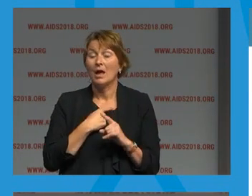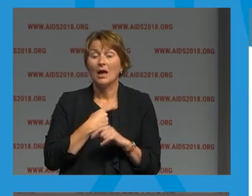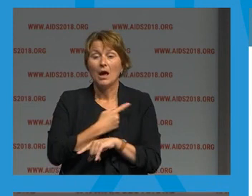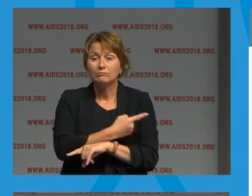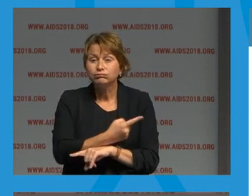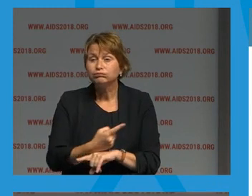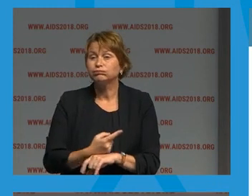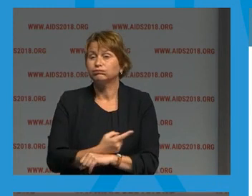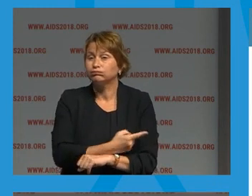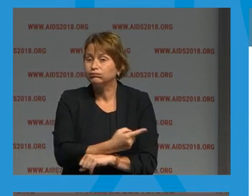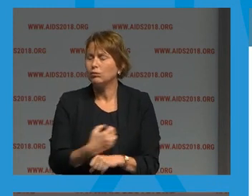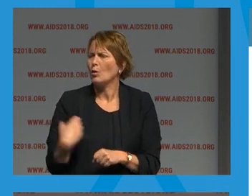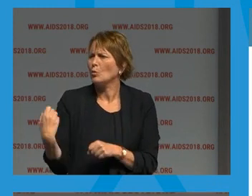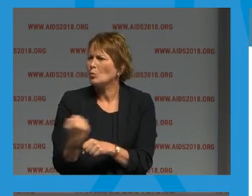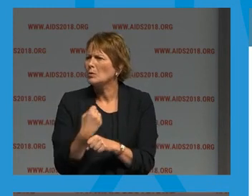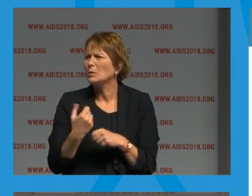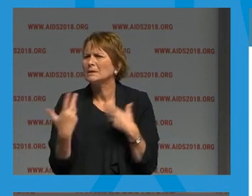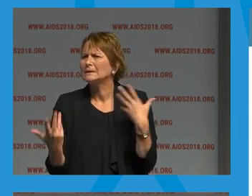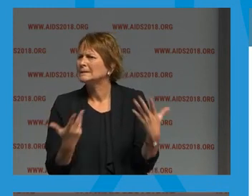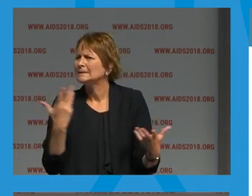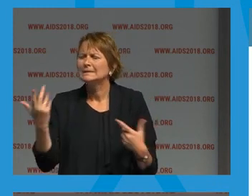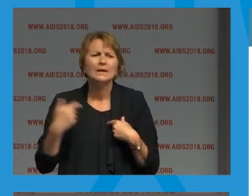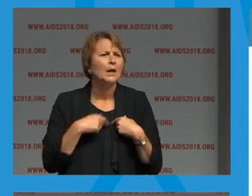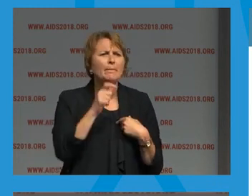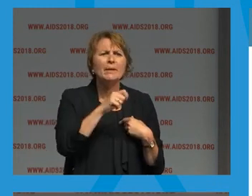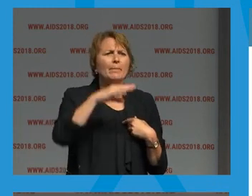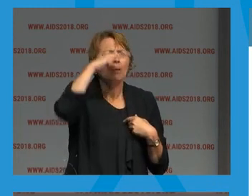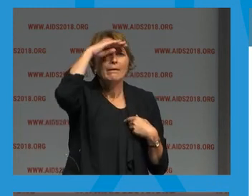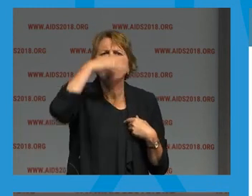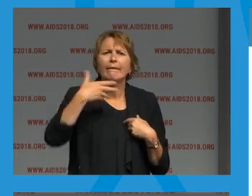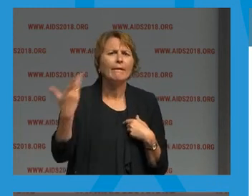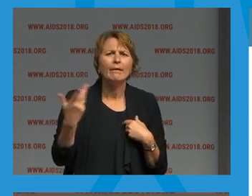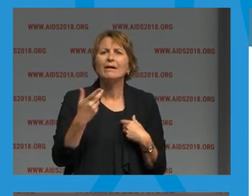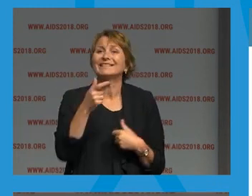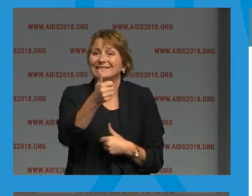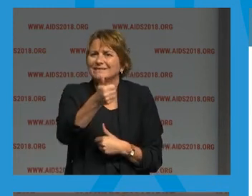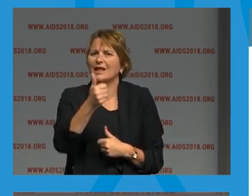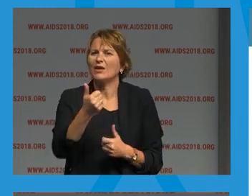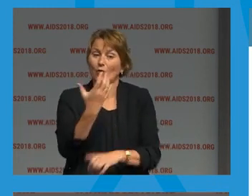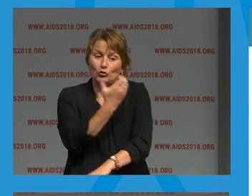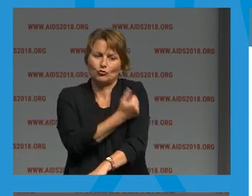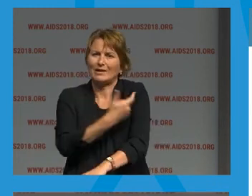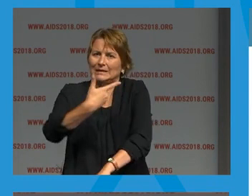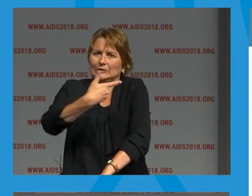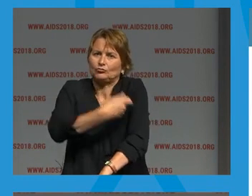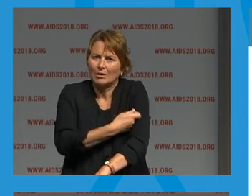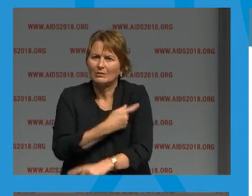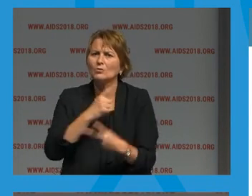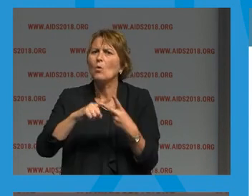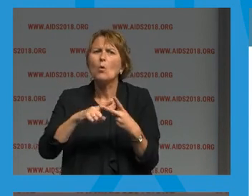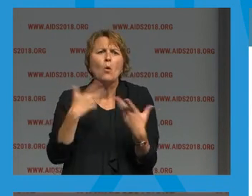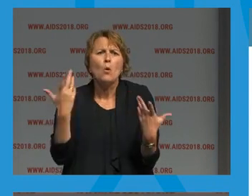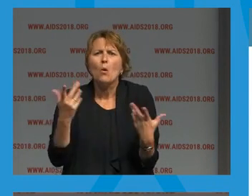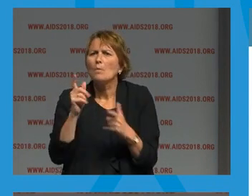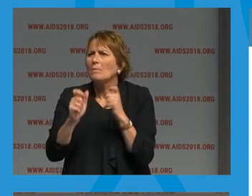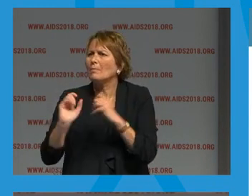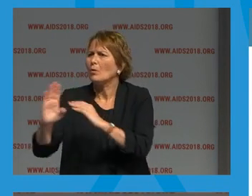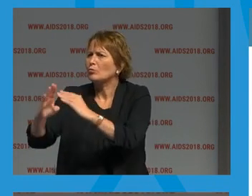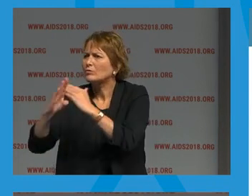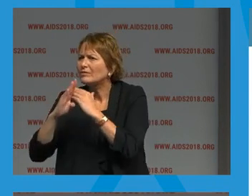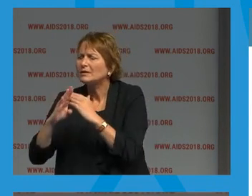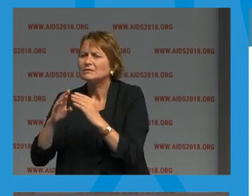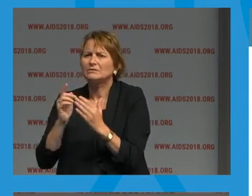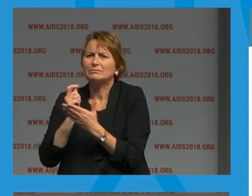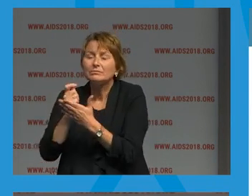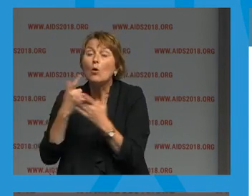to figure out where are the people who inject drugs and what are their needs for prevention and treatment, and where are the people who are risk